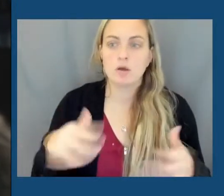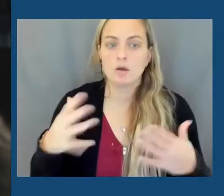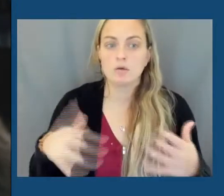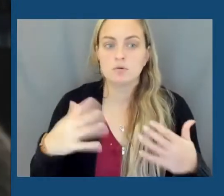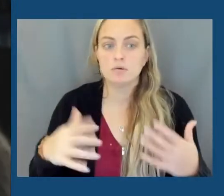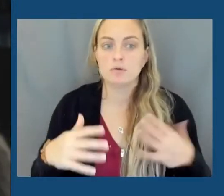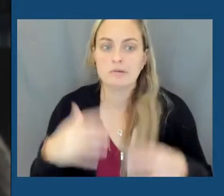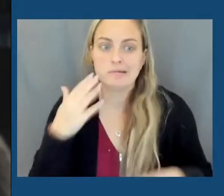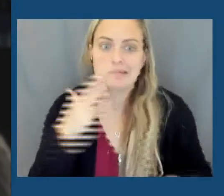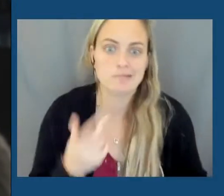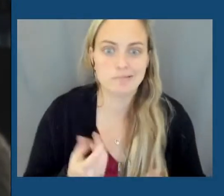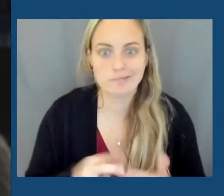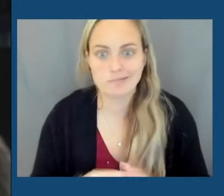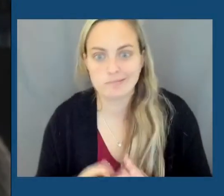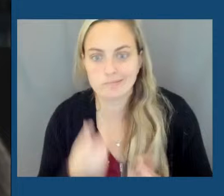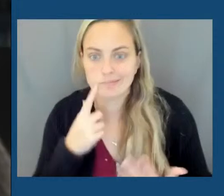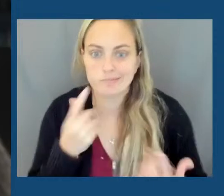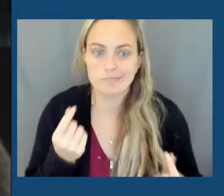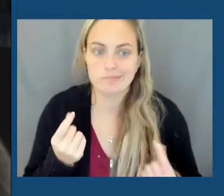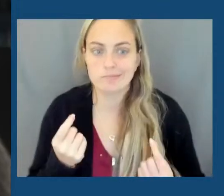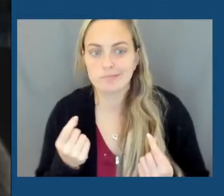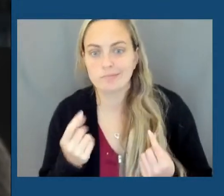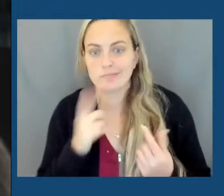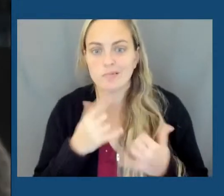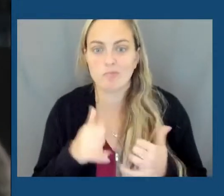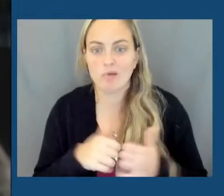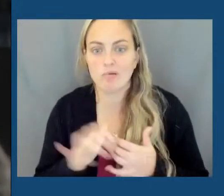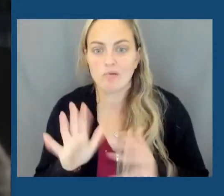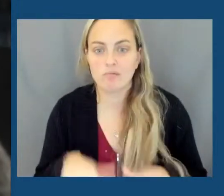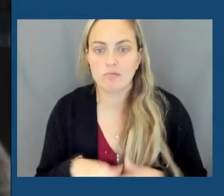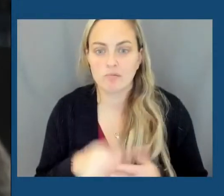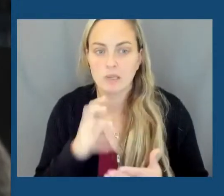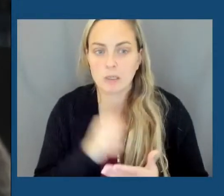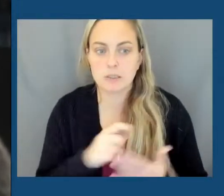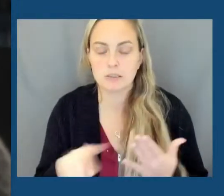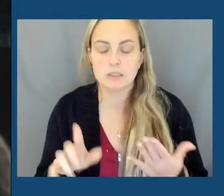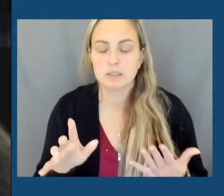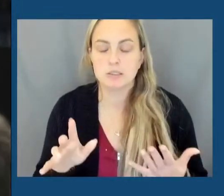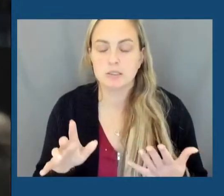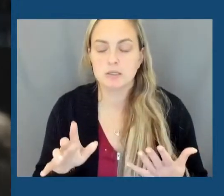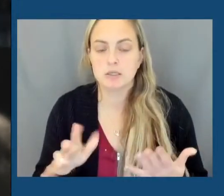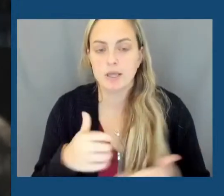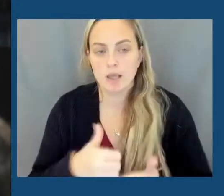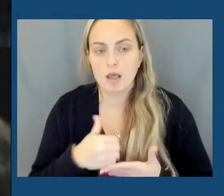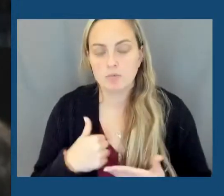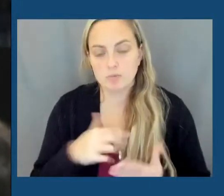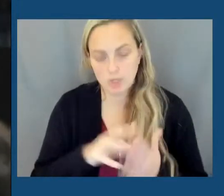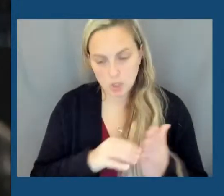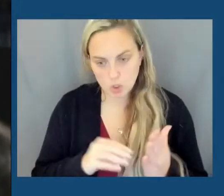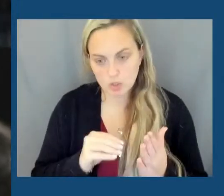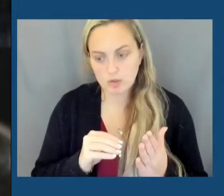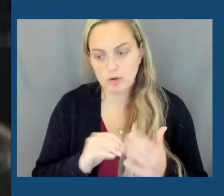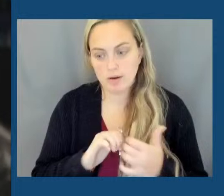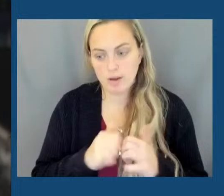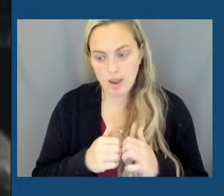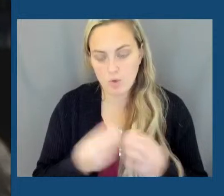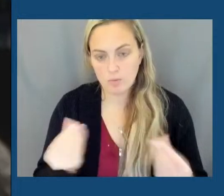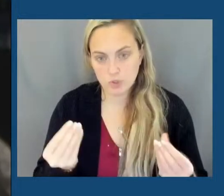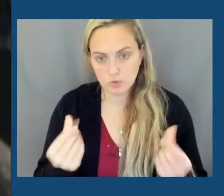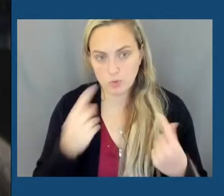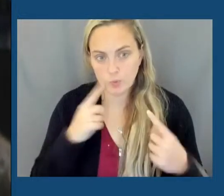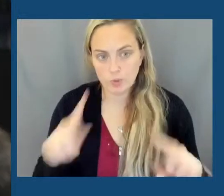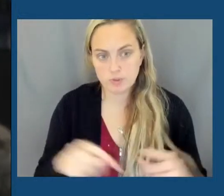don't know what this is. I'm just going to toy with it, I guess. It just helps me learn how a material